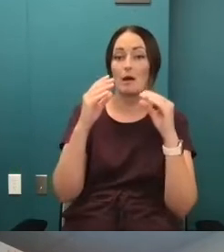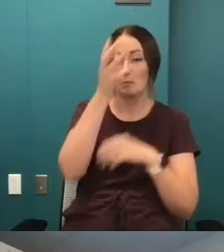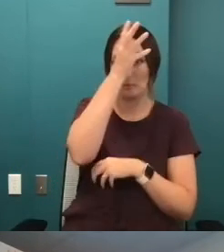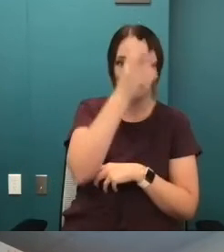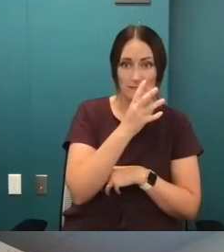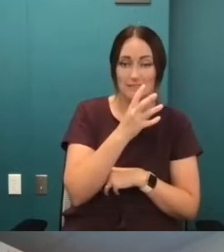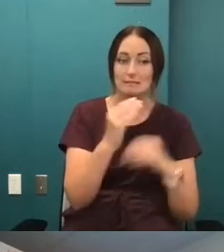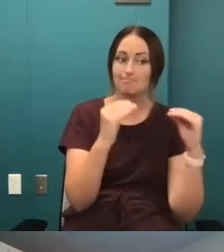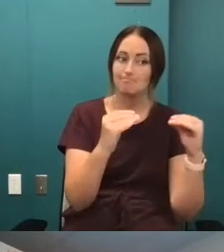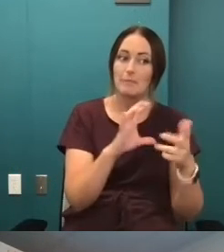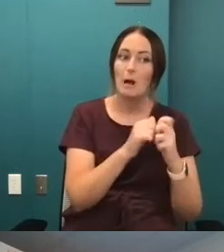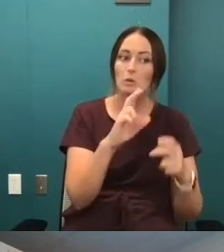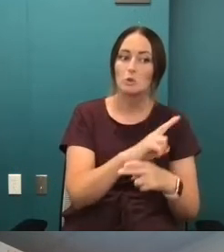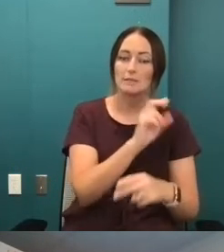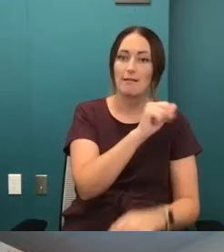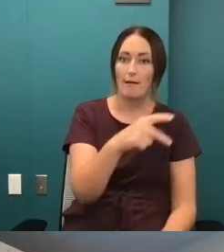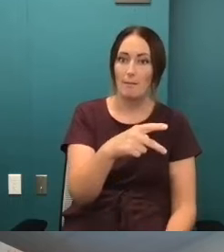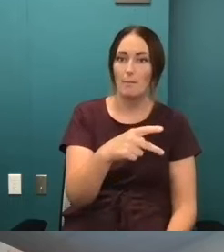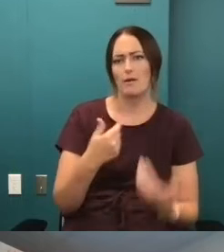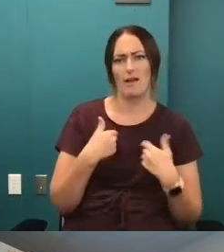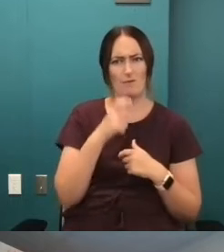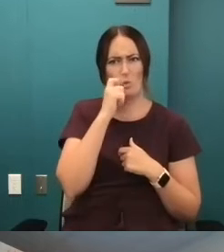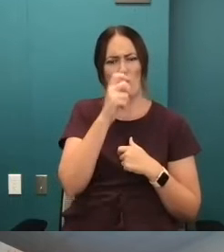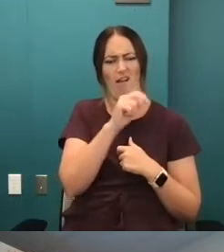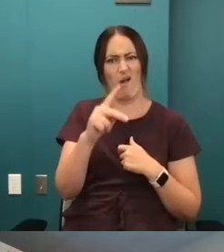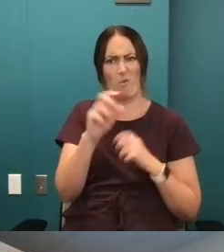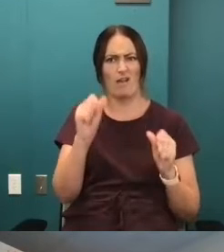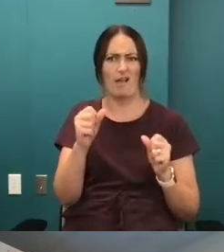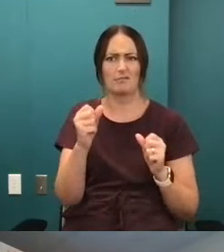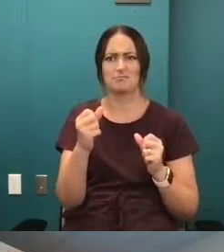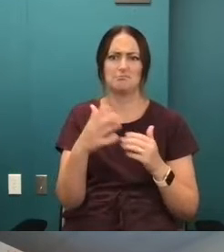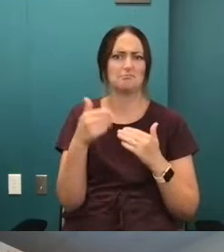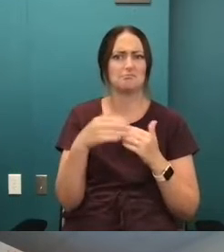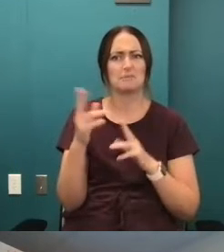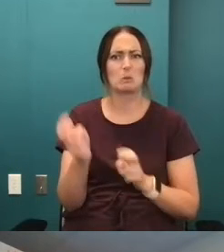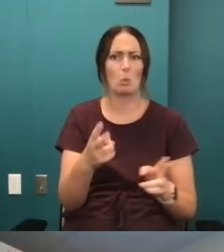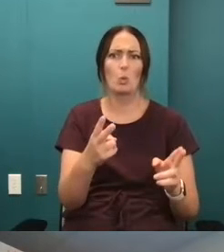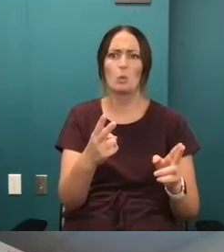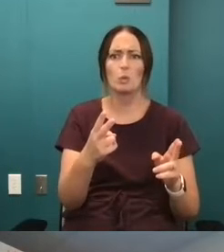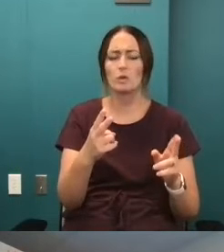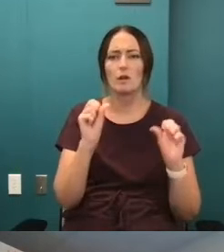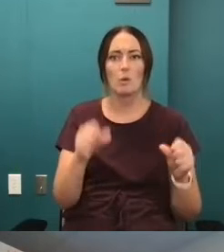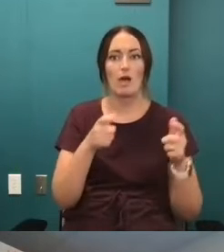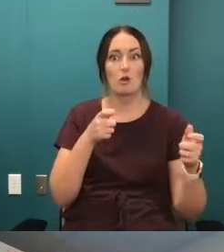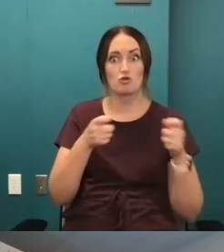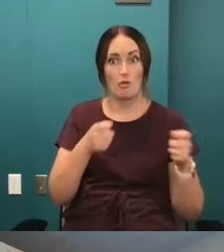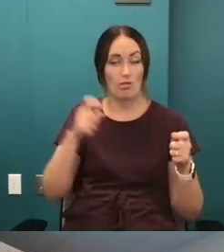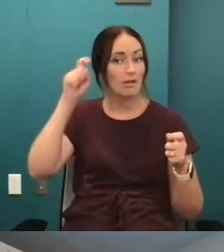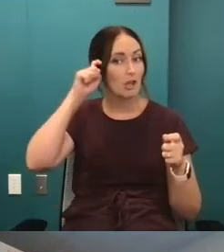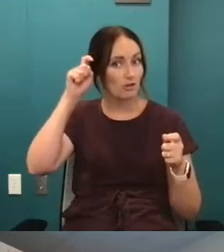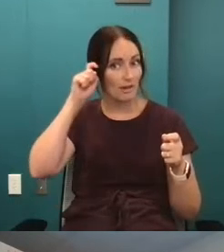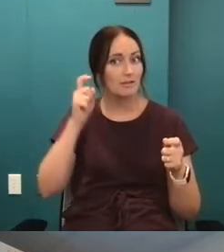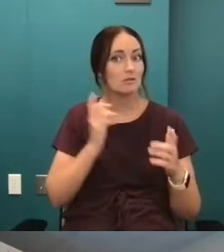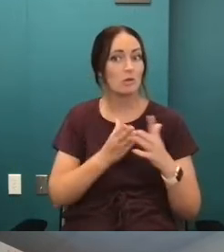So they have these really cool downloadable apps on your phone now that you can control the hearing aids with,